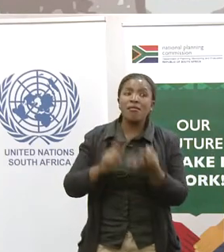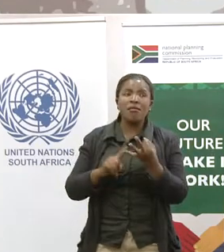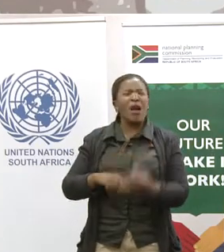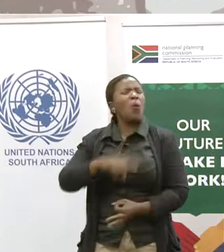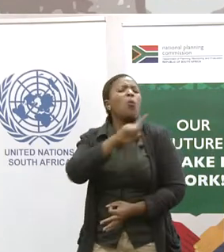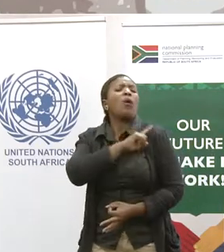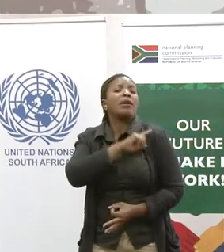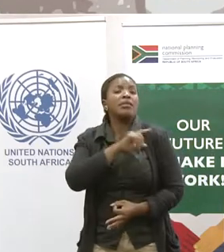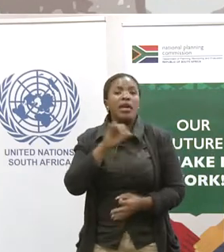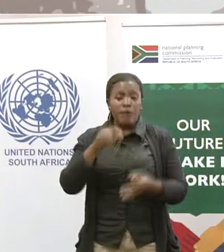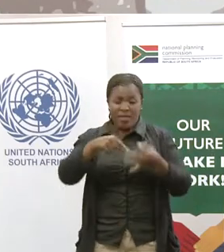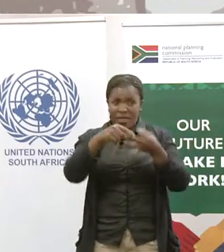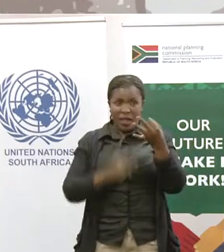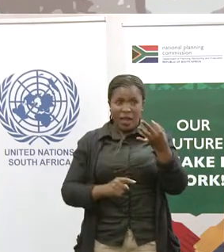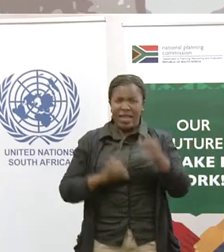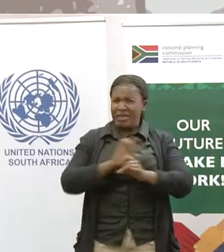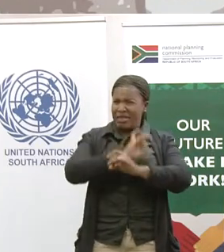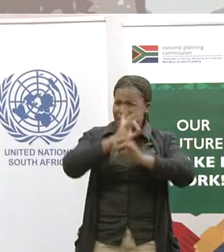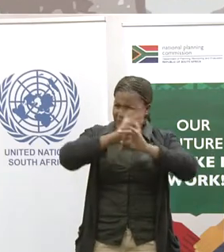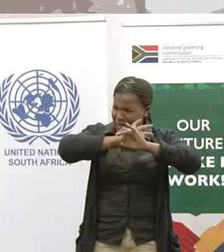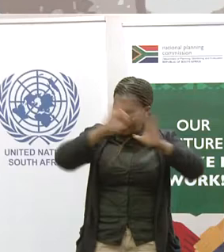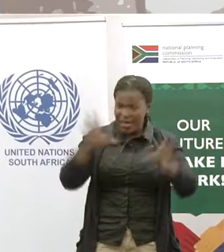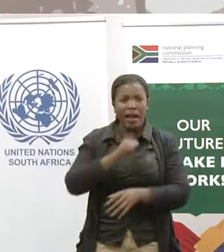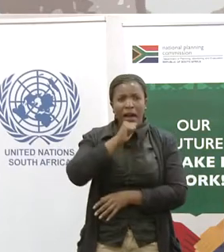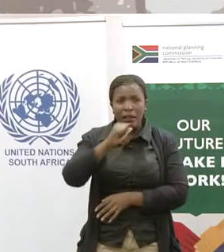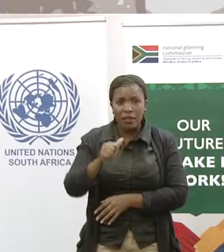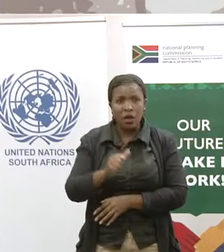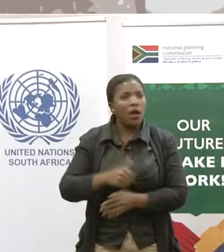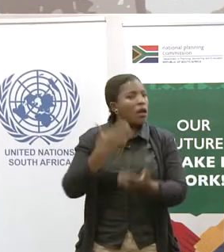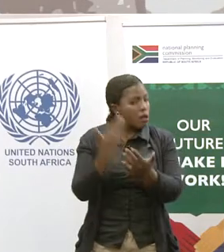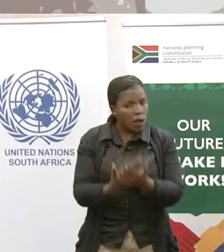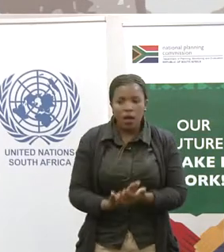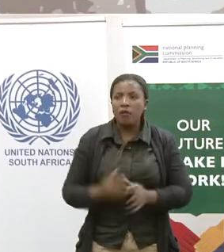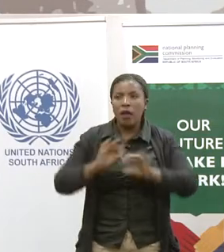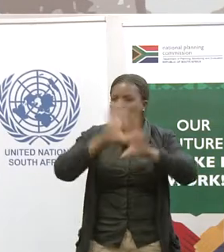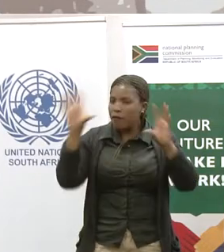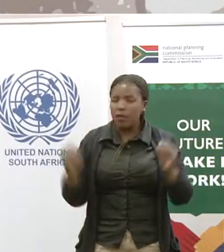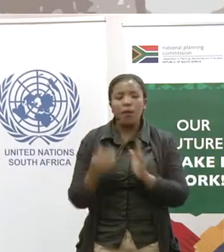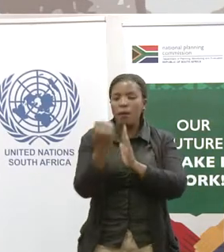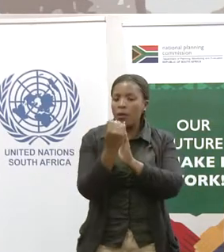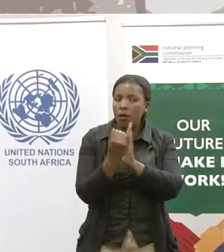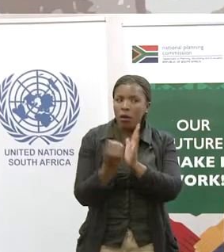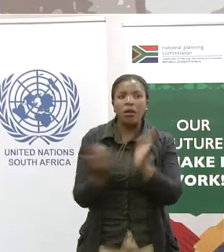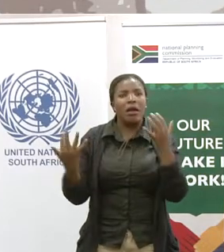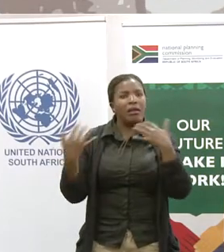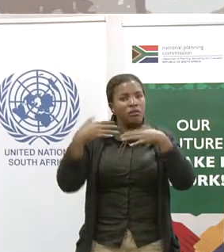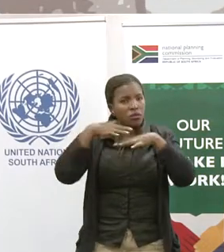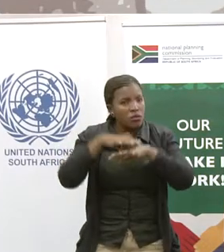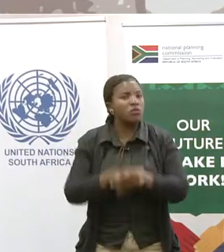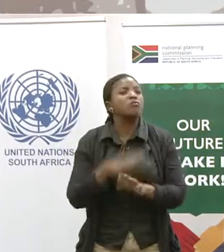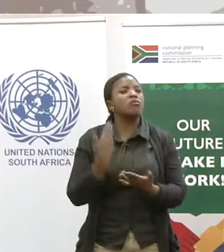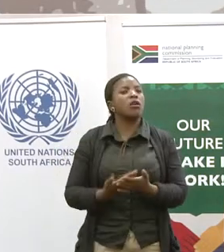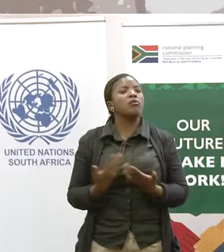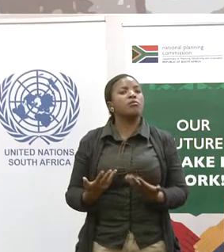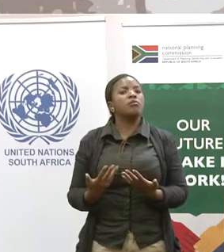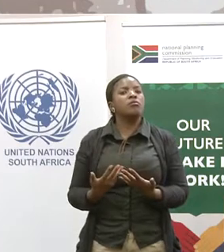will be able to develop inclusive programs because we would understand who excluded who and why. We